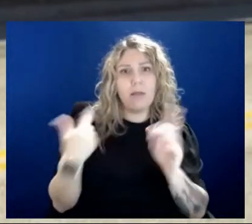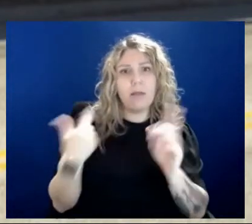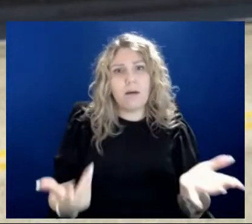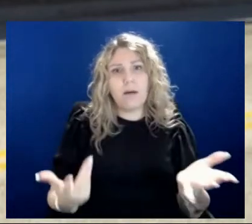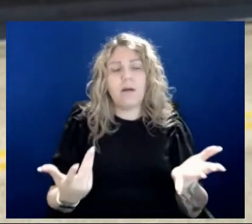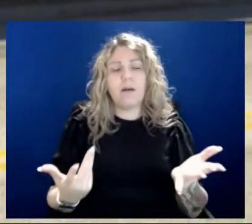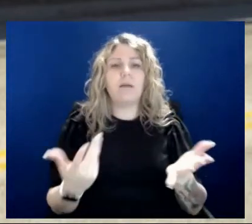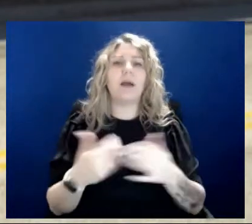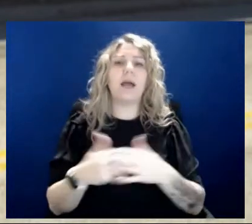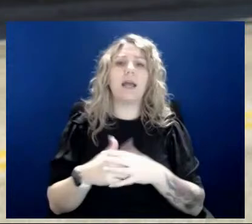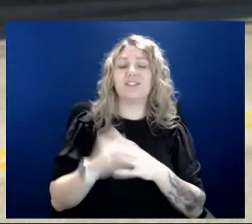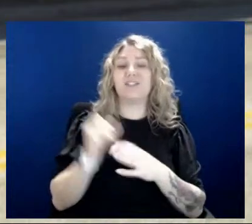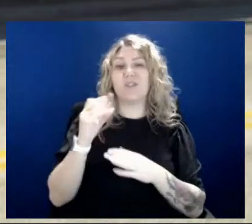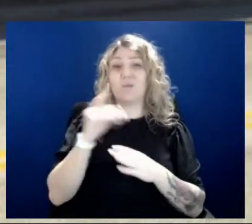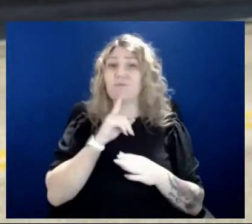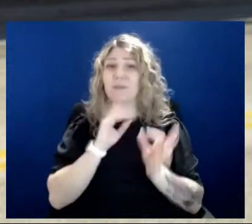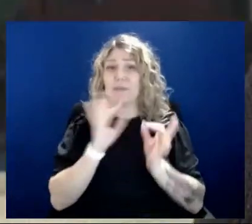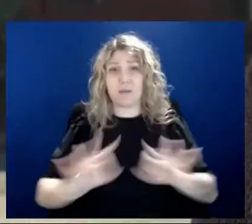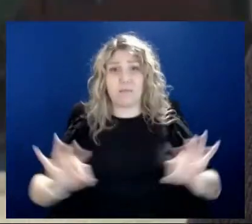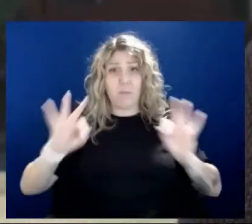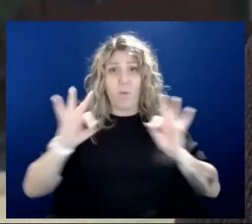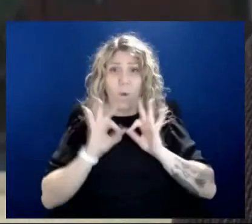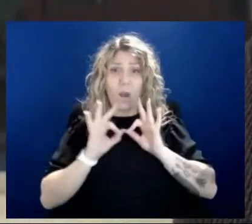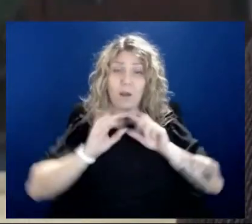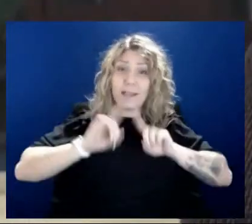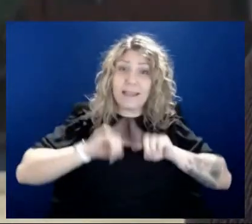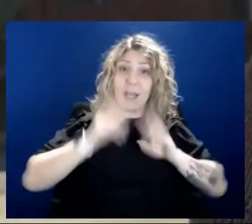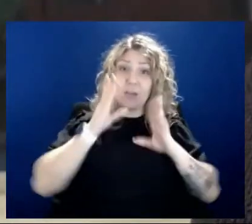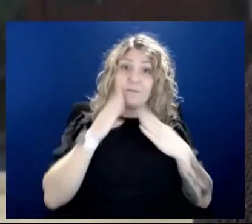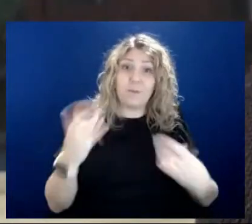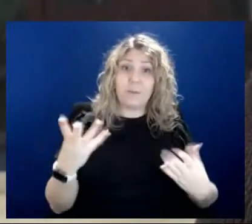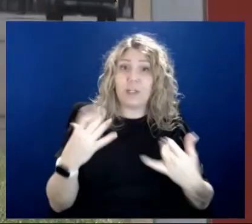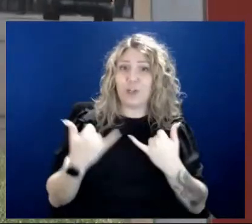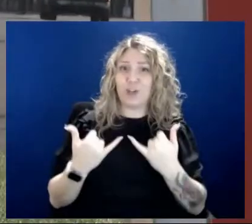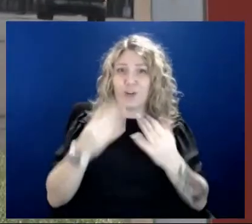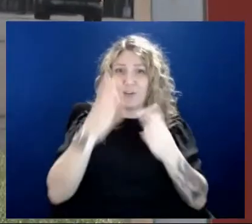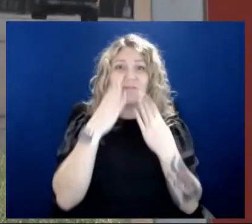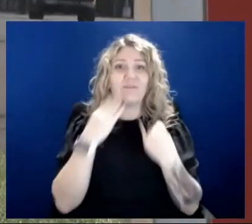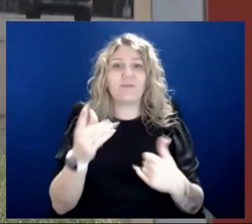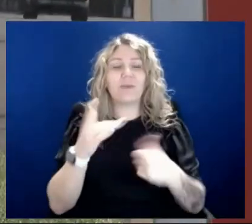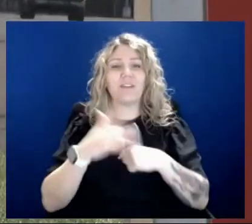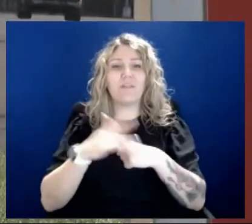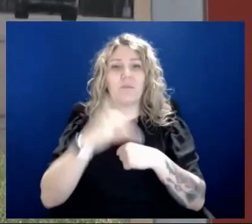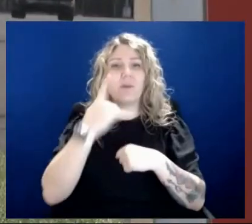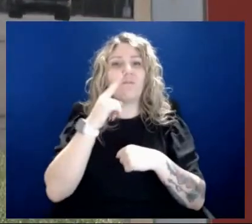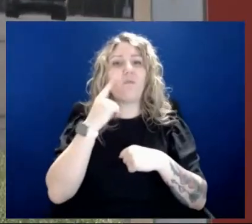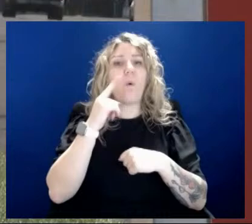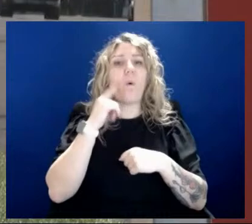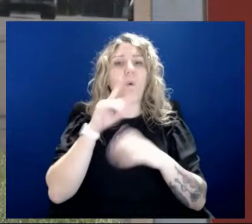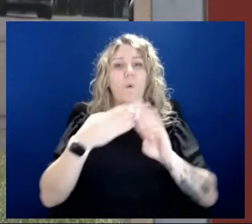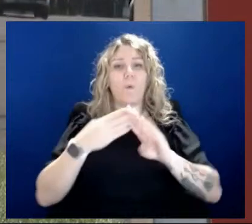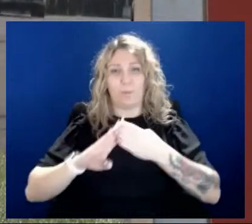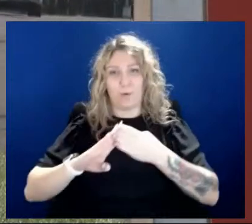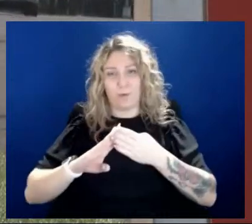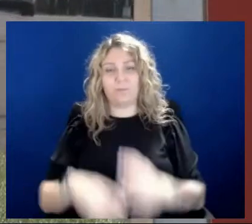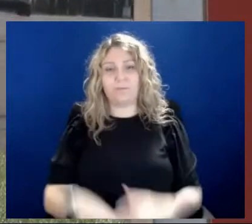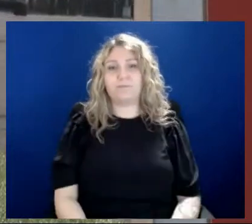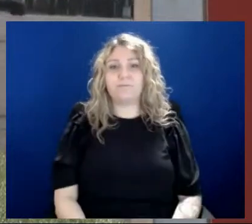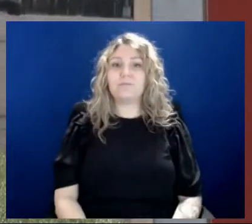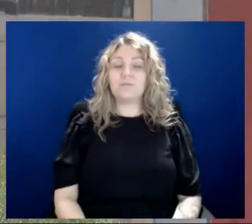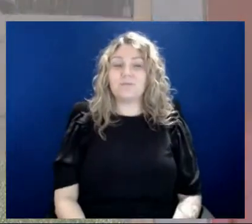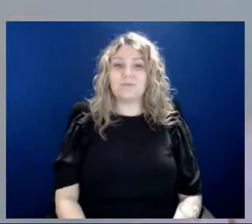really important that reliable information, current information was available to our communities. So we partner